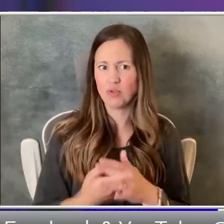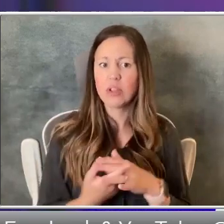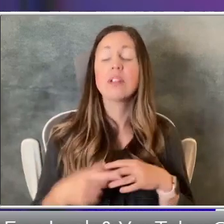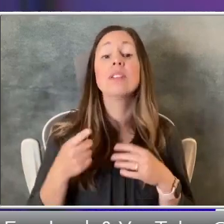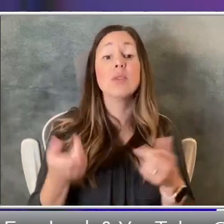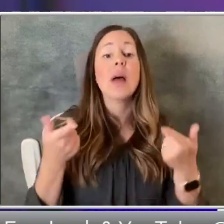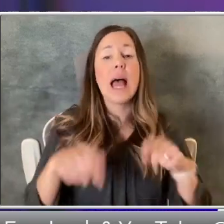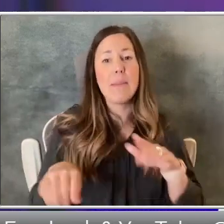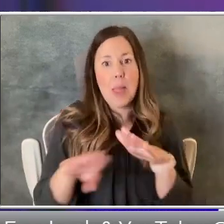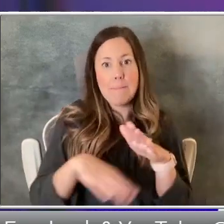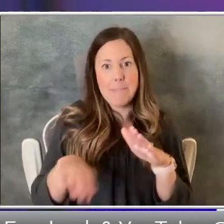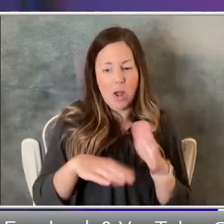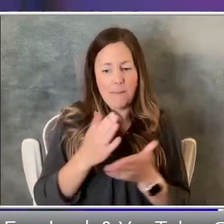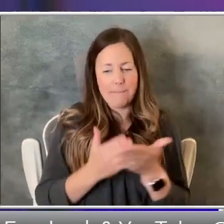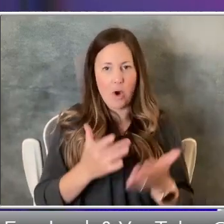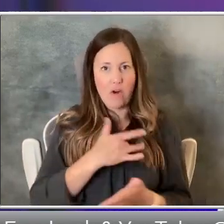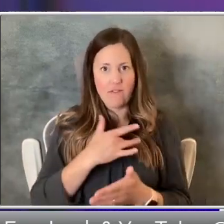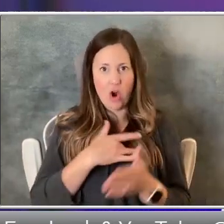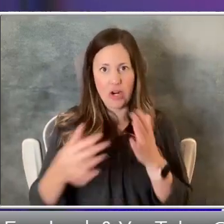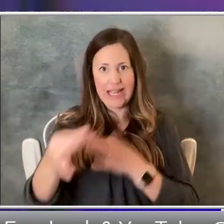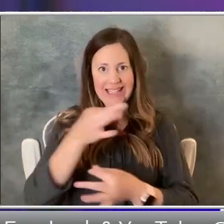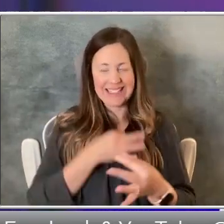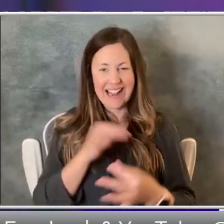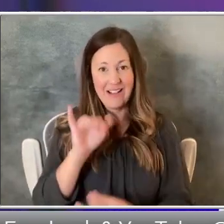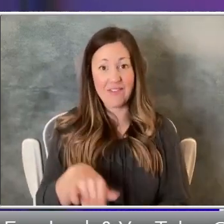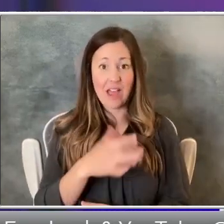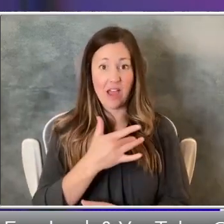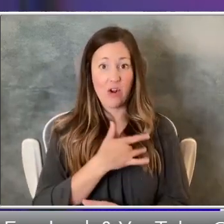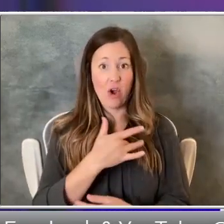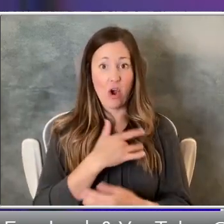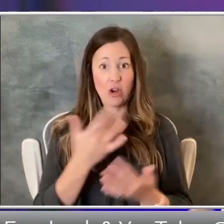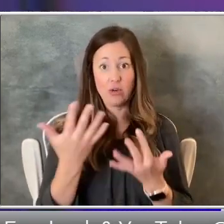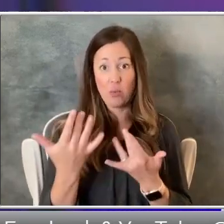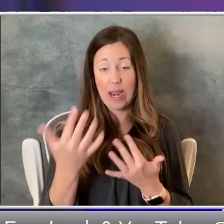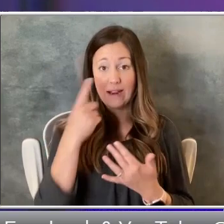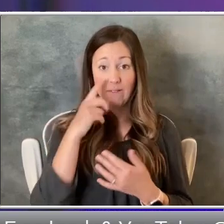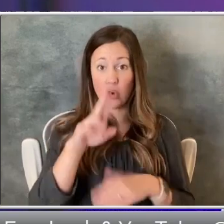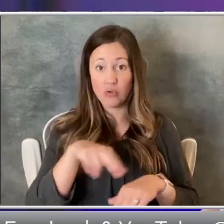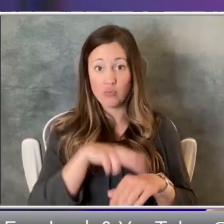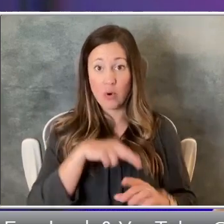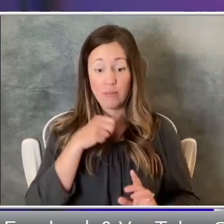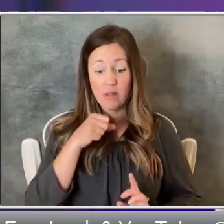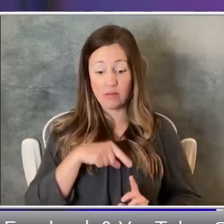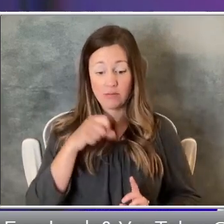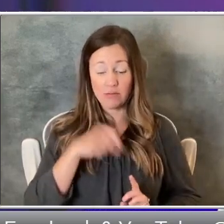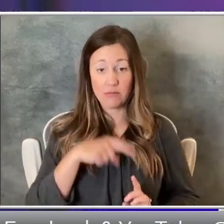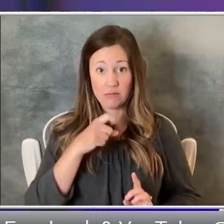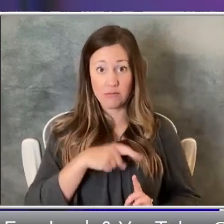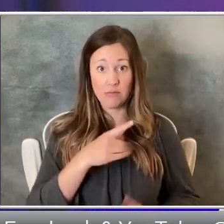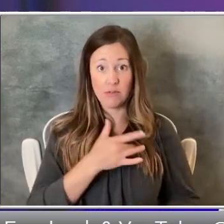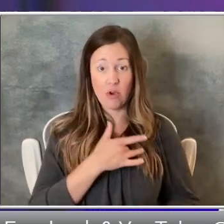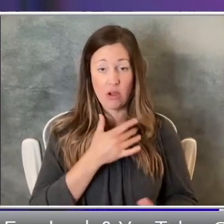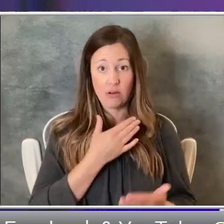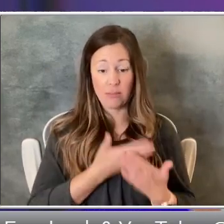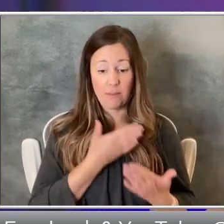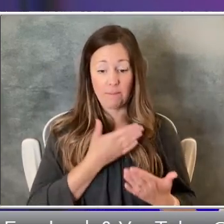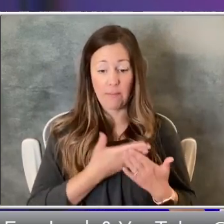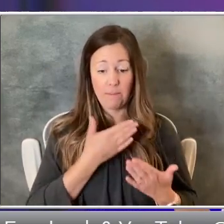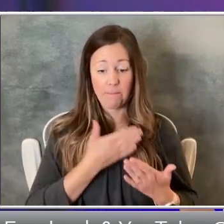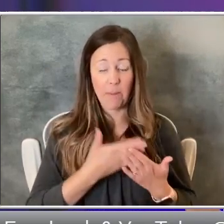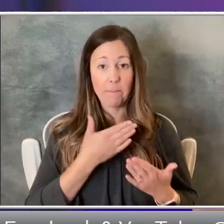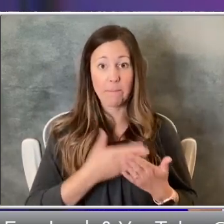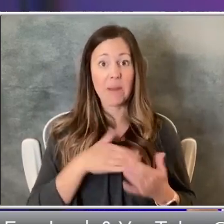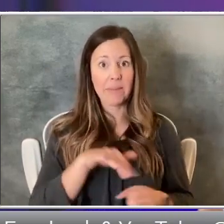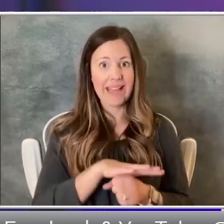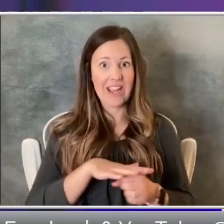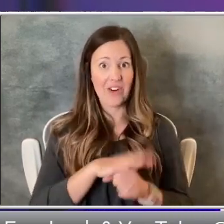And basically, instead of the heart waiting for its normal command center to start the heartbeat, an area of the heart decides it wants to be its